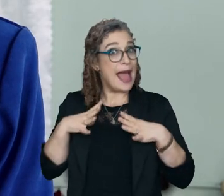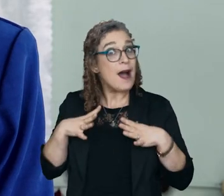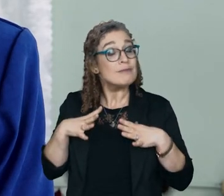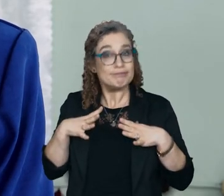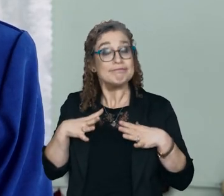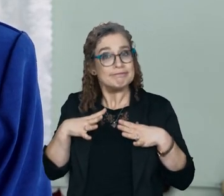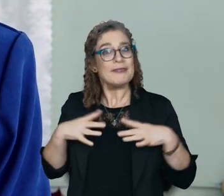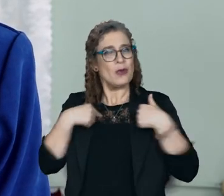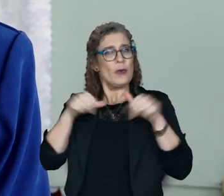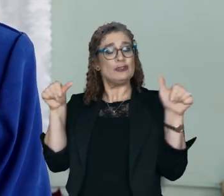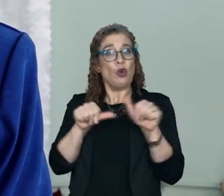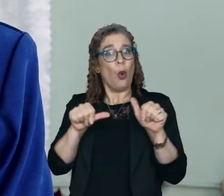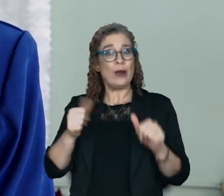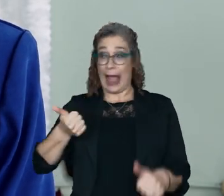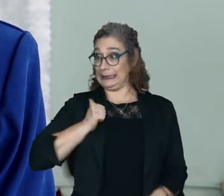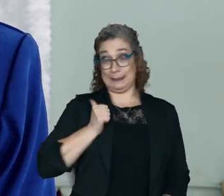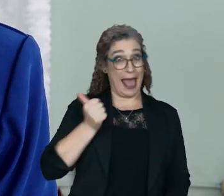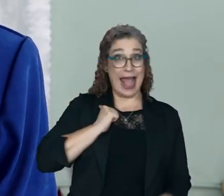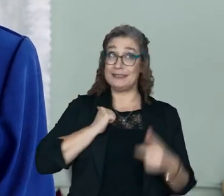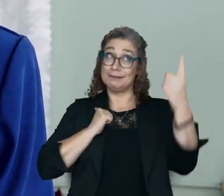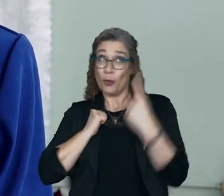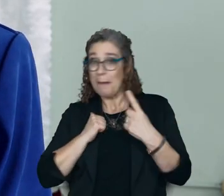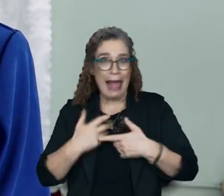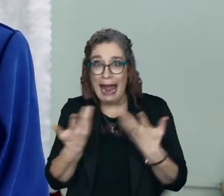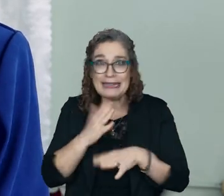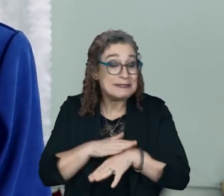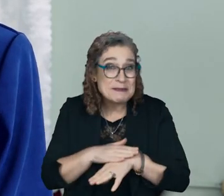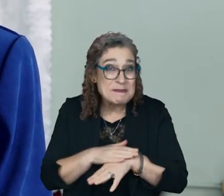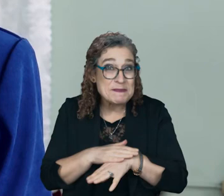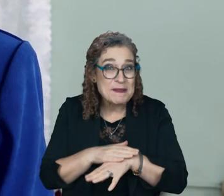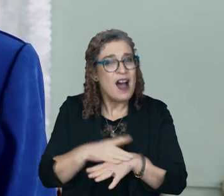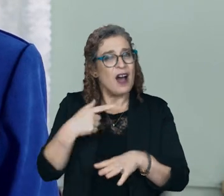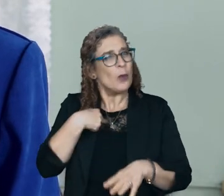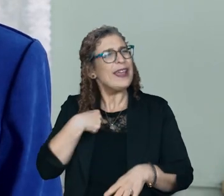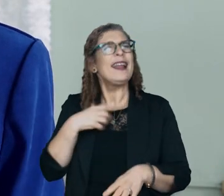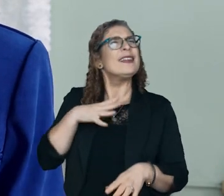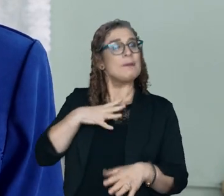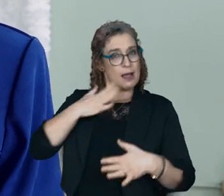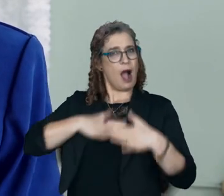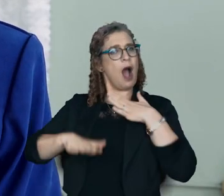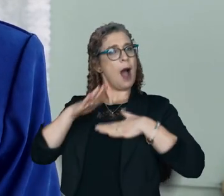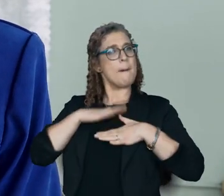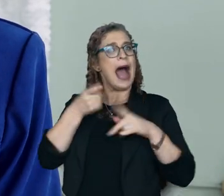with expectation, in calm yet being alert,